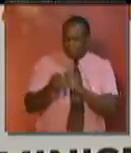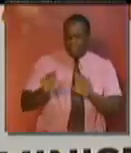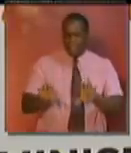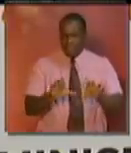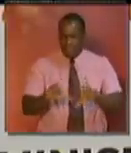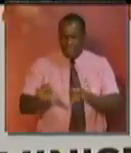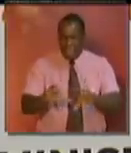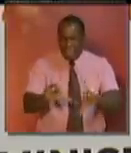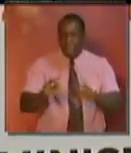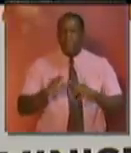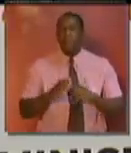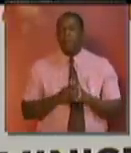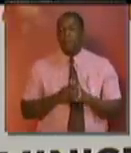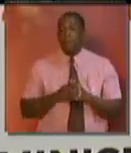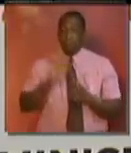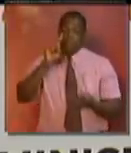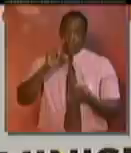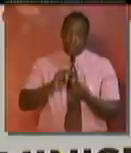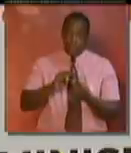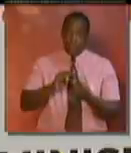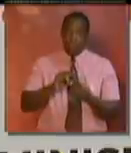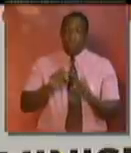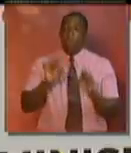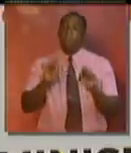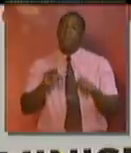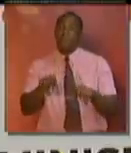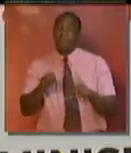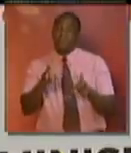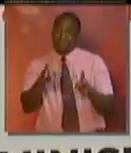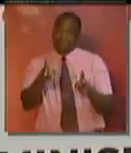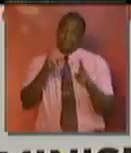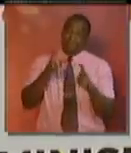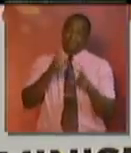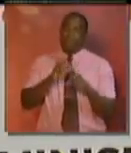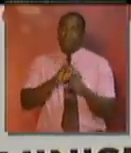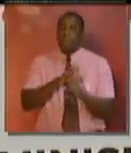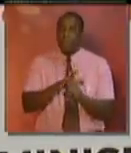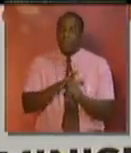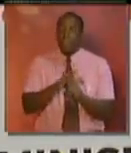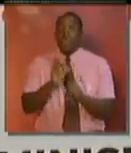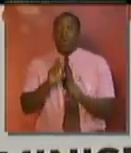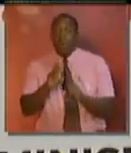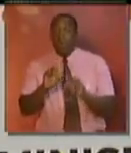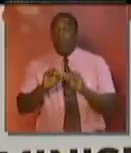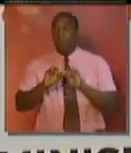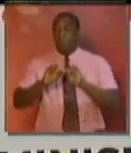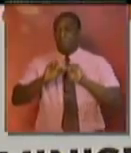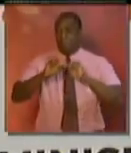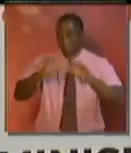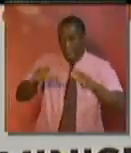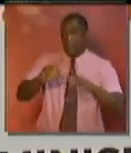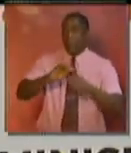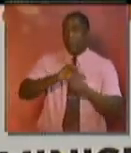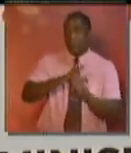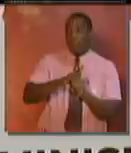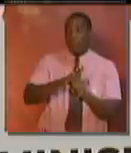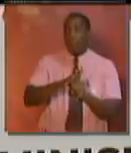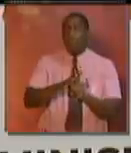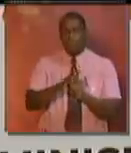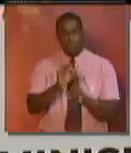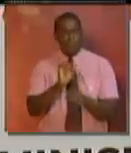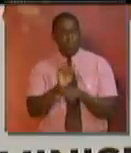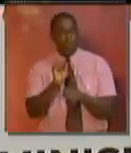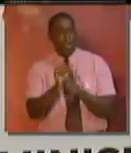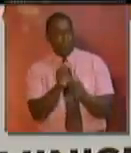of becoming infected or the possibility of transmitting infection further. So there's a lot of very active collaboration between